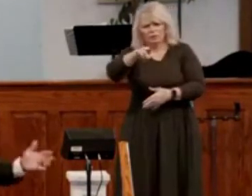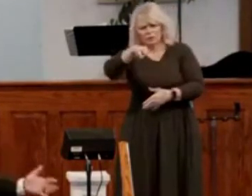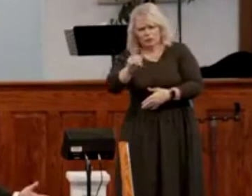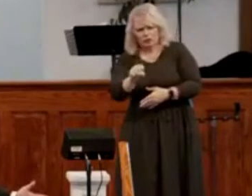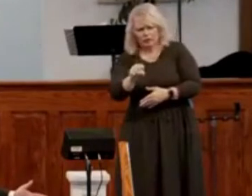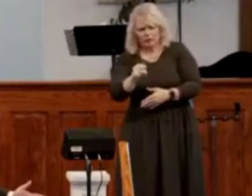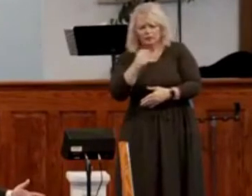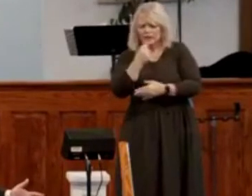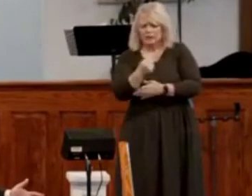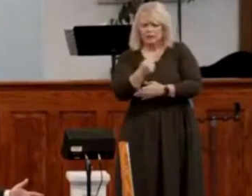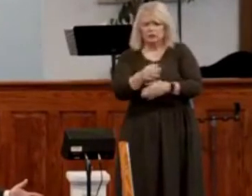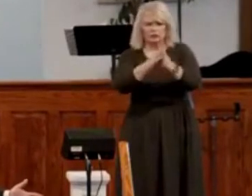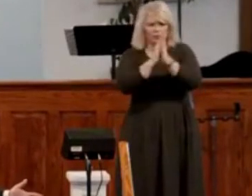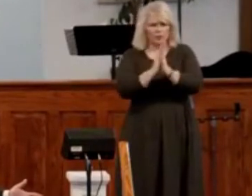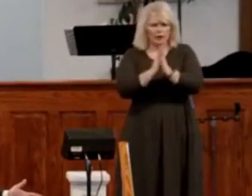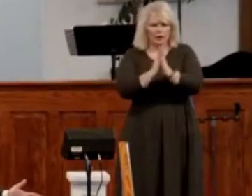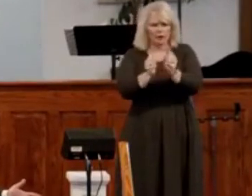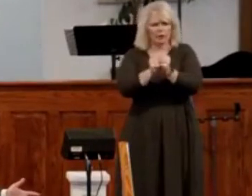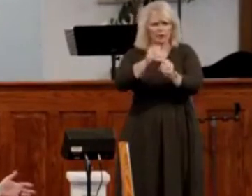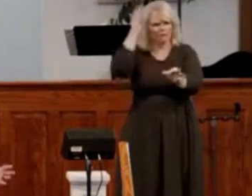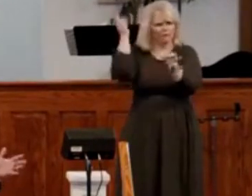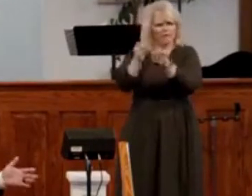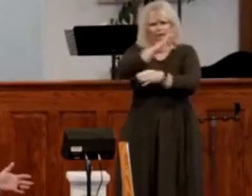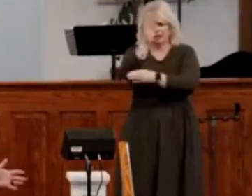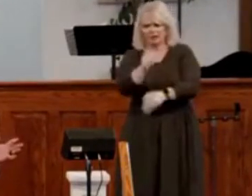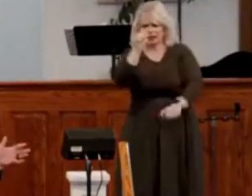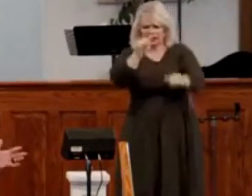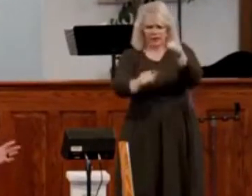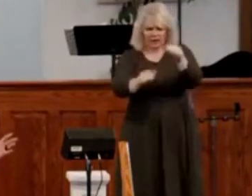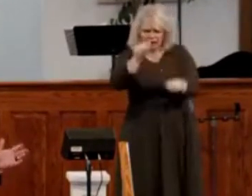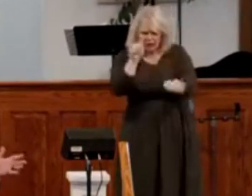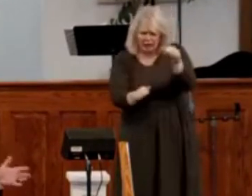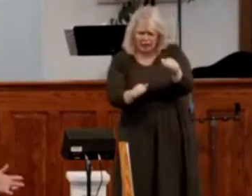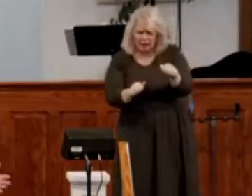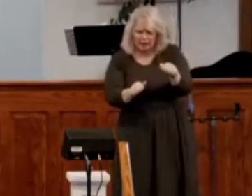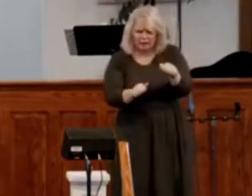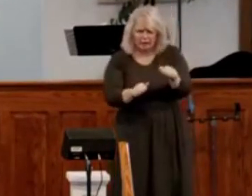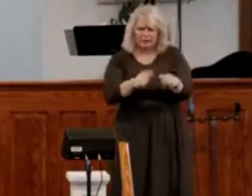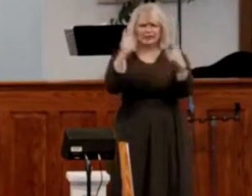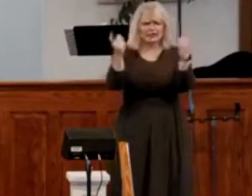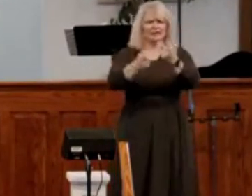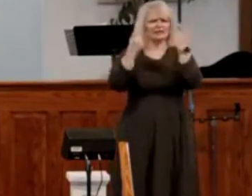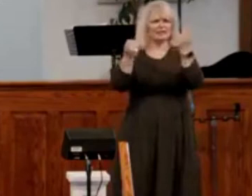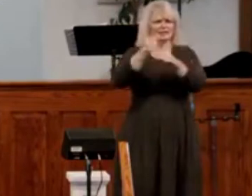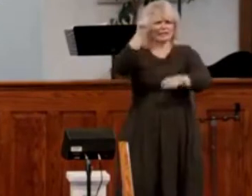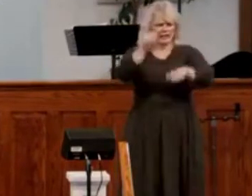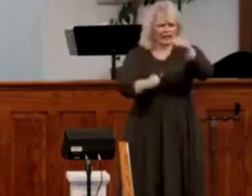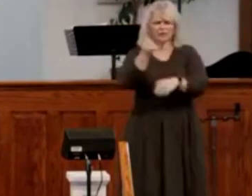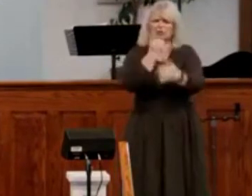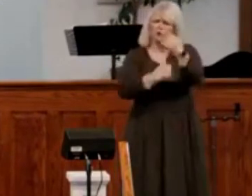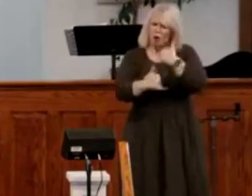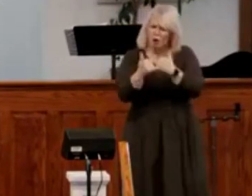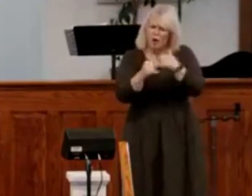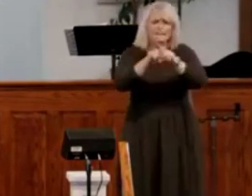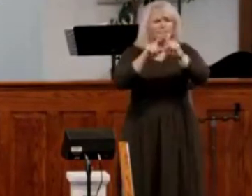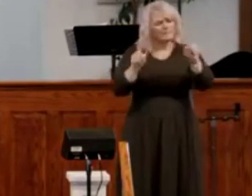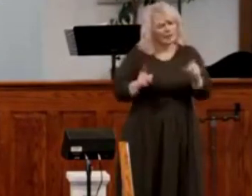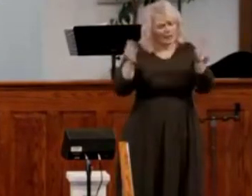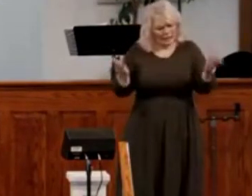and never doubt. That's bad. Sinful doubting, and it's bad. It's wrong. But